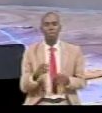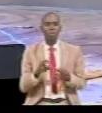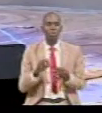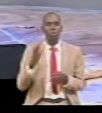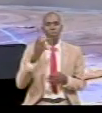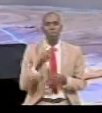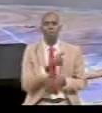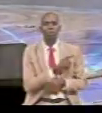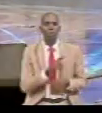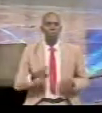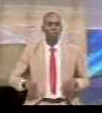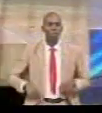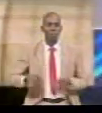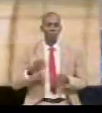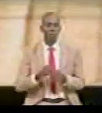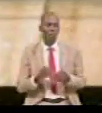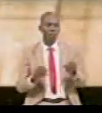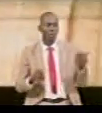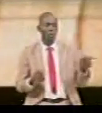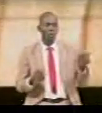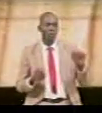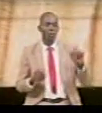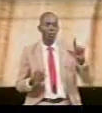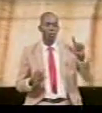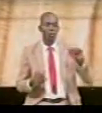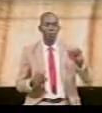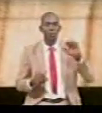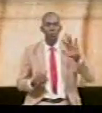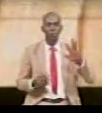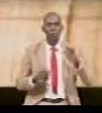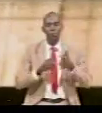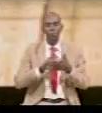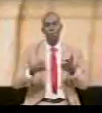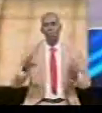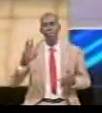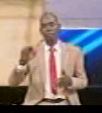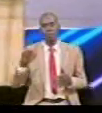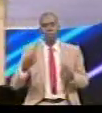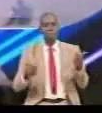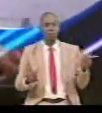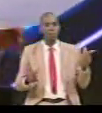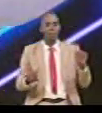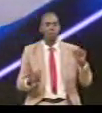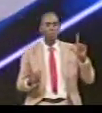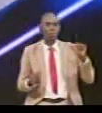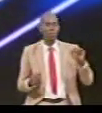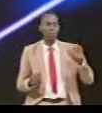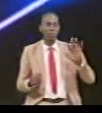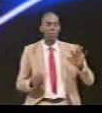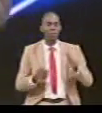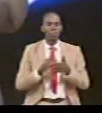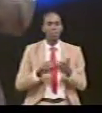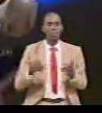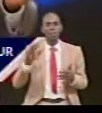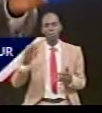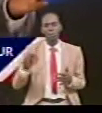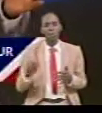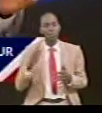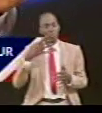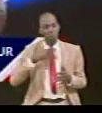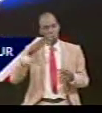Lord. Galatians chapter 5, I'm reading from verse 13. In verse 13, for brethren, ye have